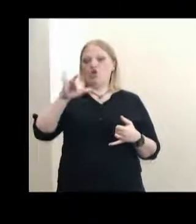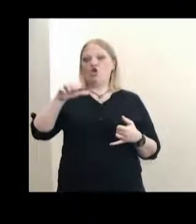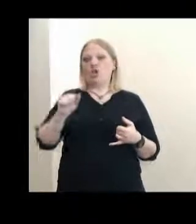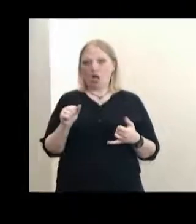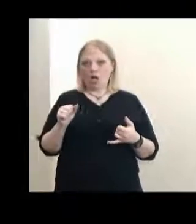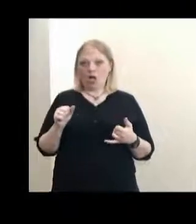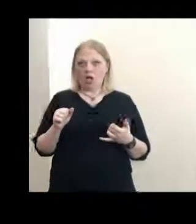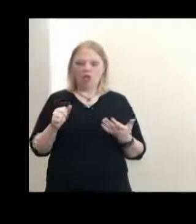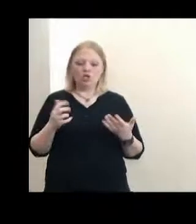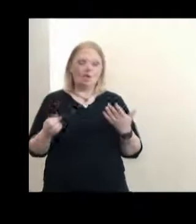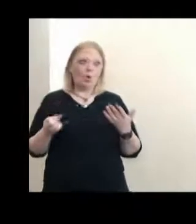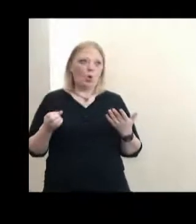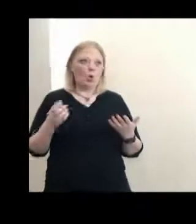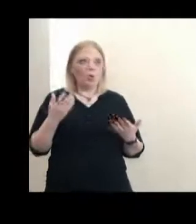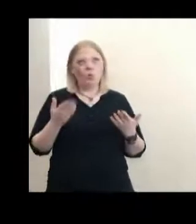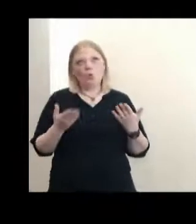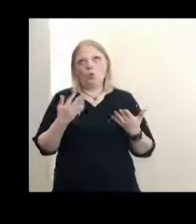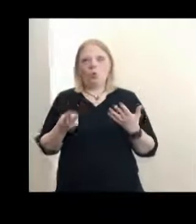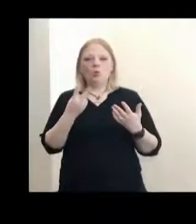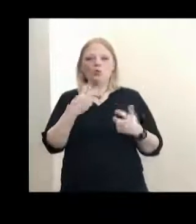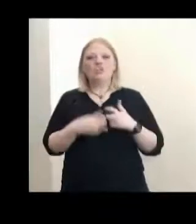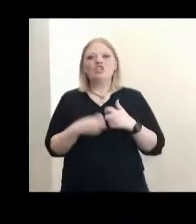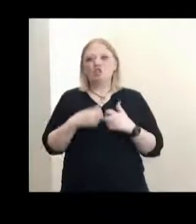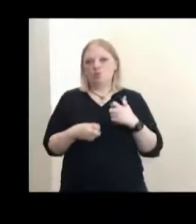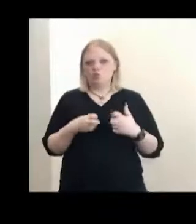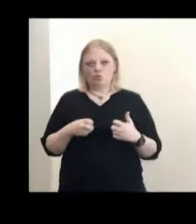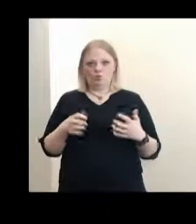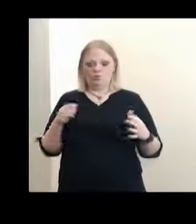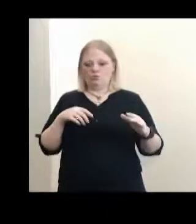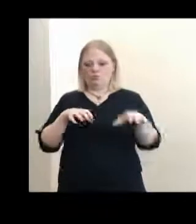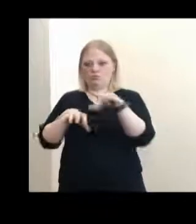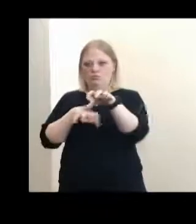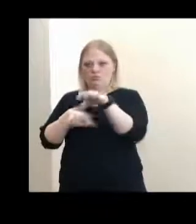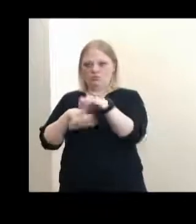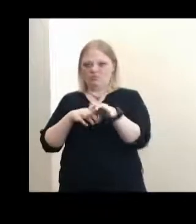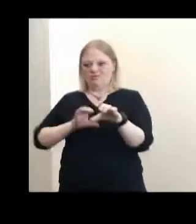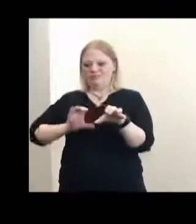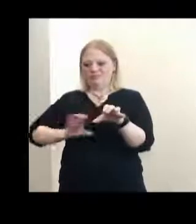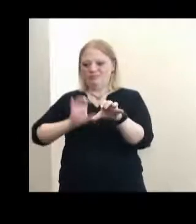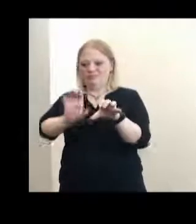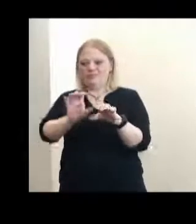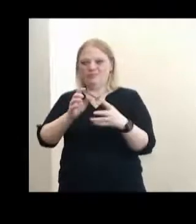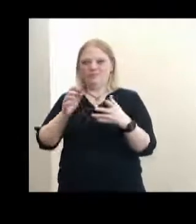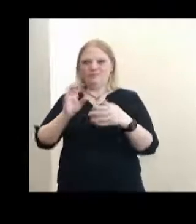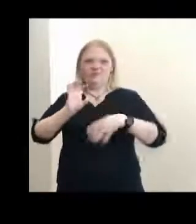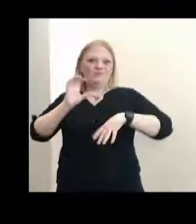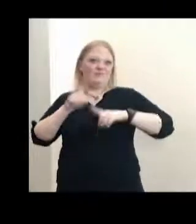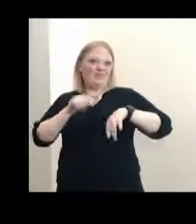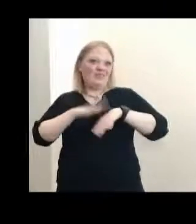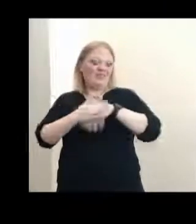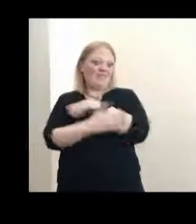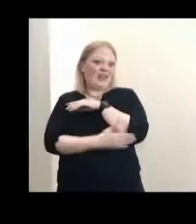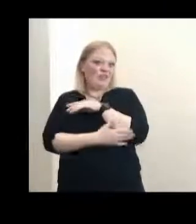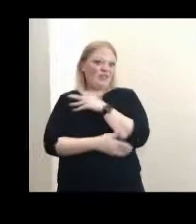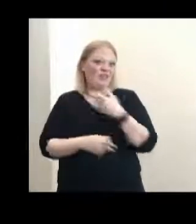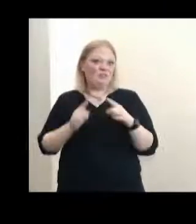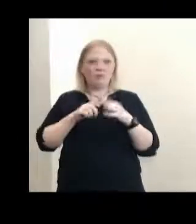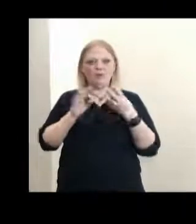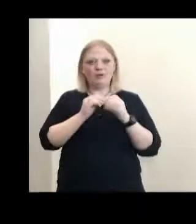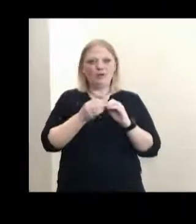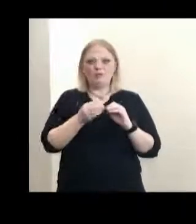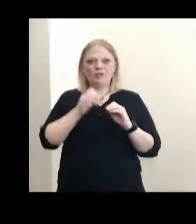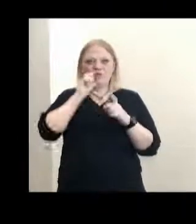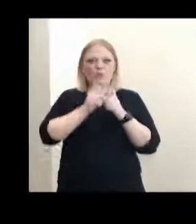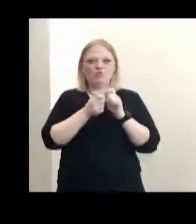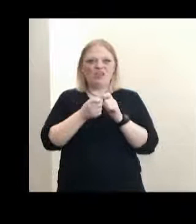So there may be some issues associated with how it's being distributed based by the county. But the numbers aren't really